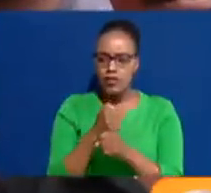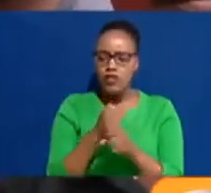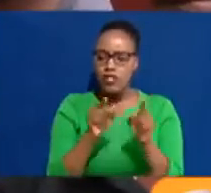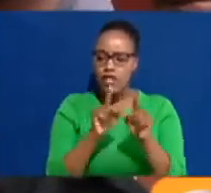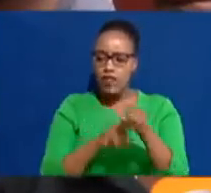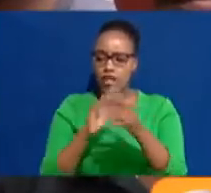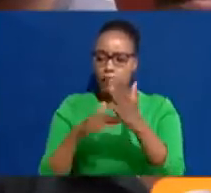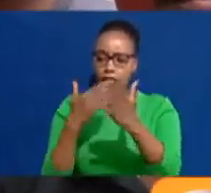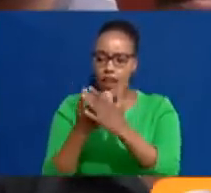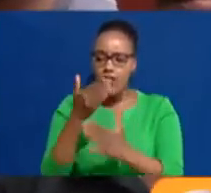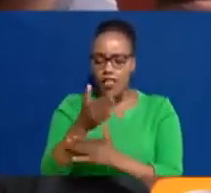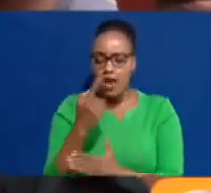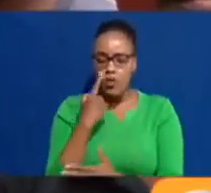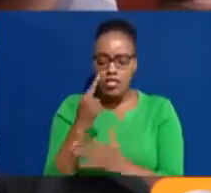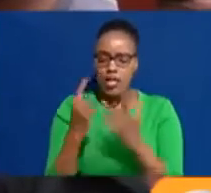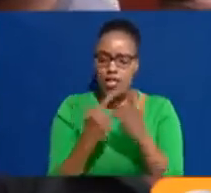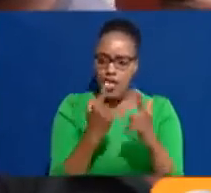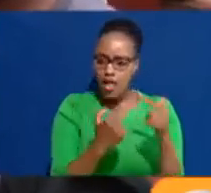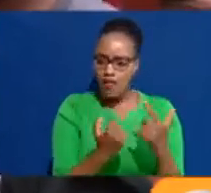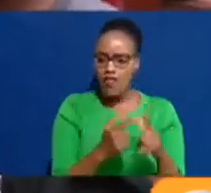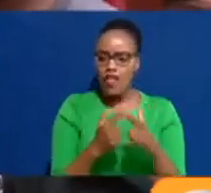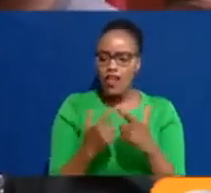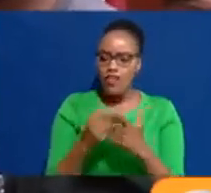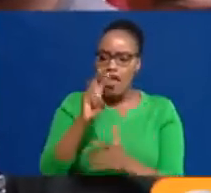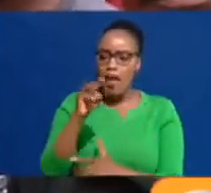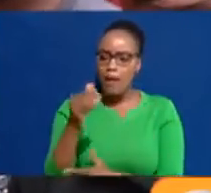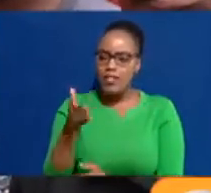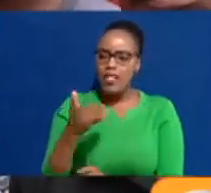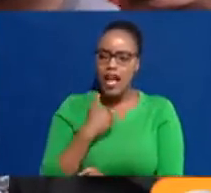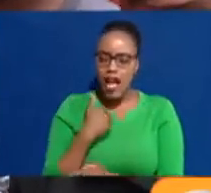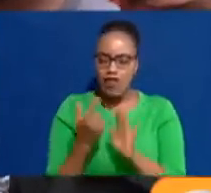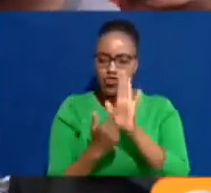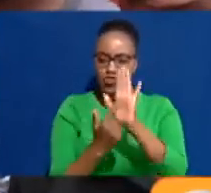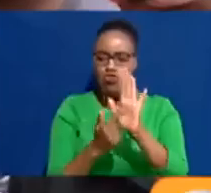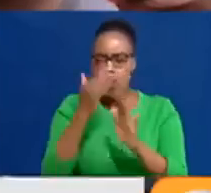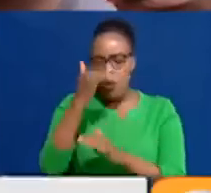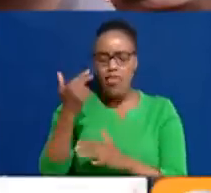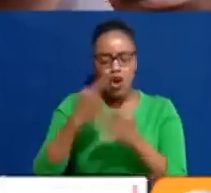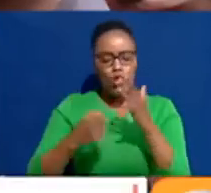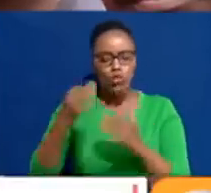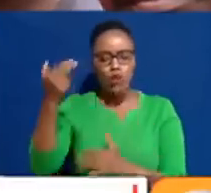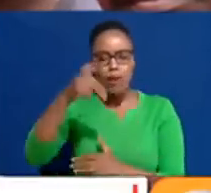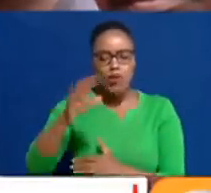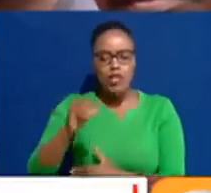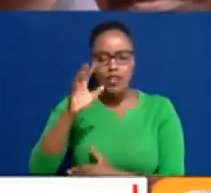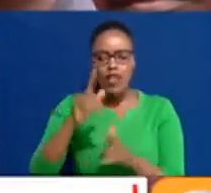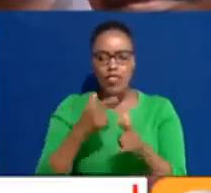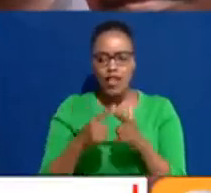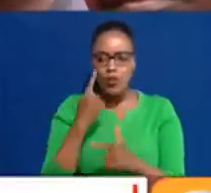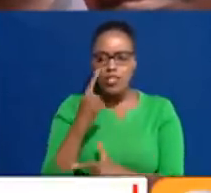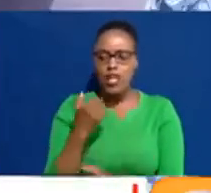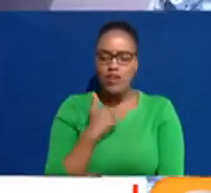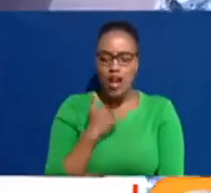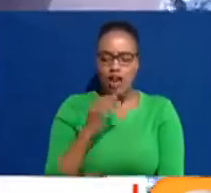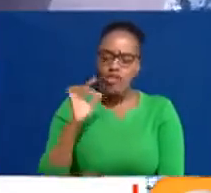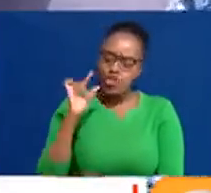akifika nyumbani aende afanye mahesabu, akute ile pesa yuko nayo ni ile mafuta tu aliweka. Unapata anaenda nyumbani bila